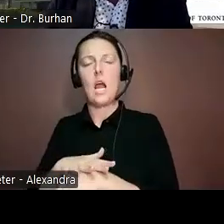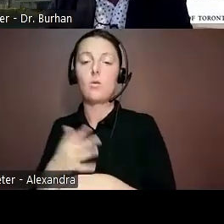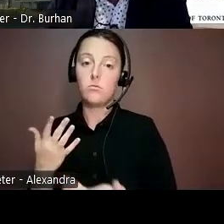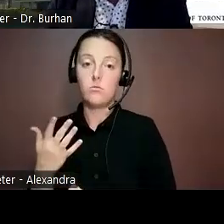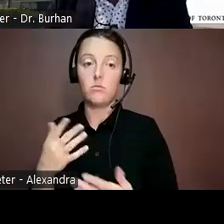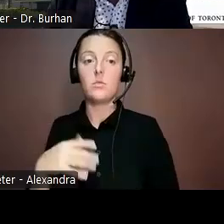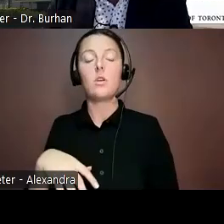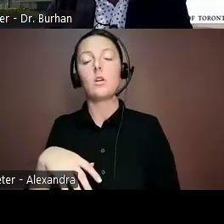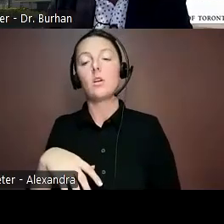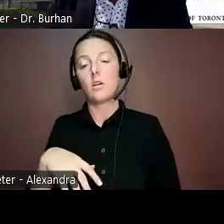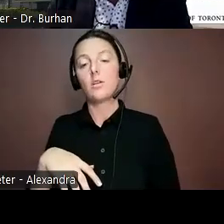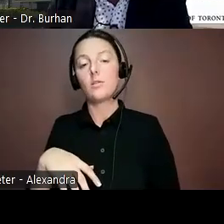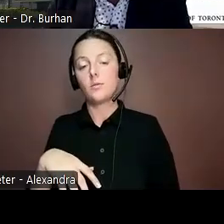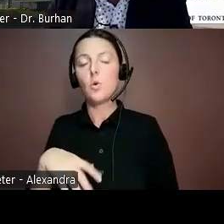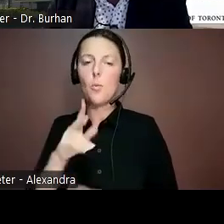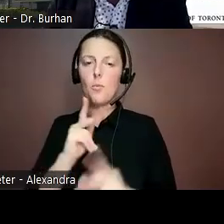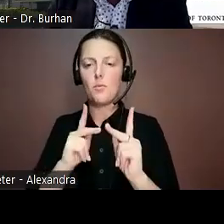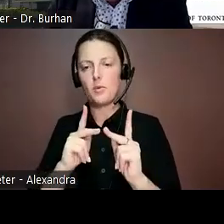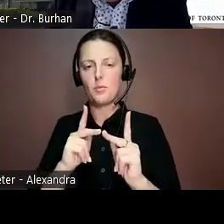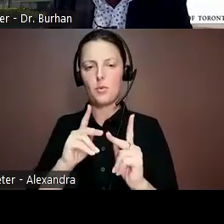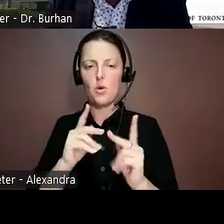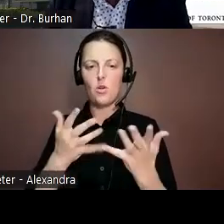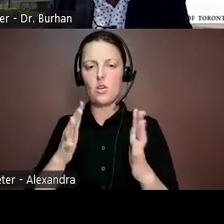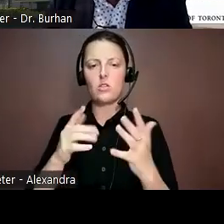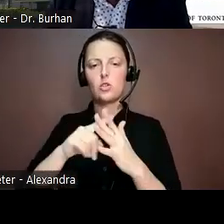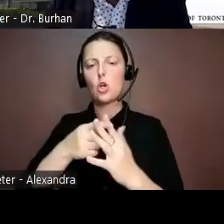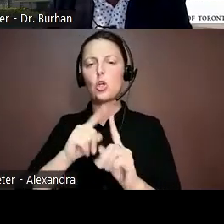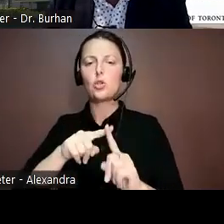syndrome into its basic components and see what